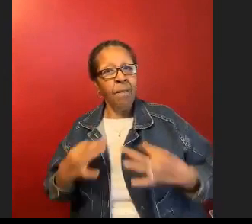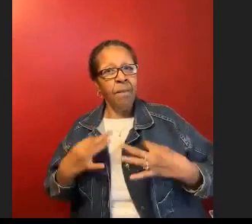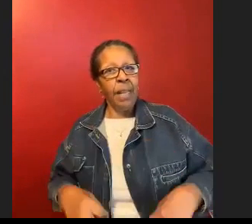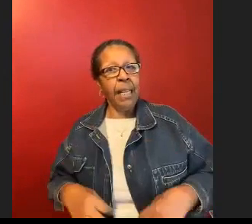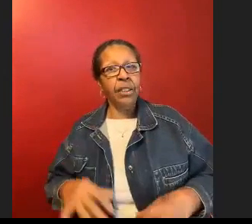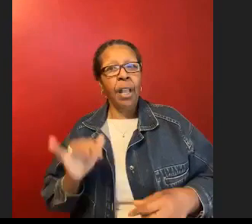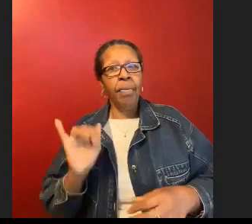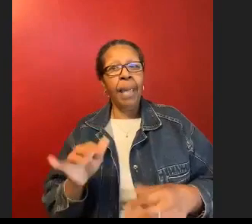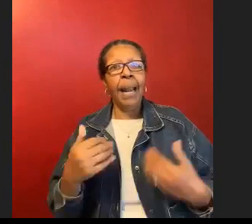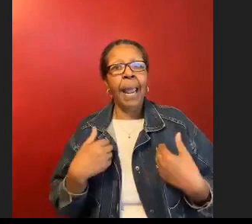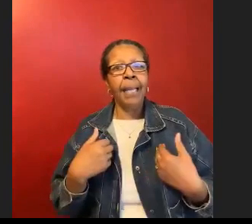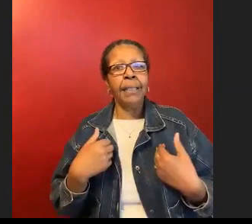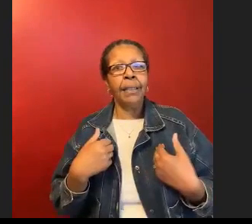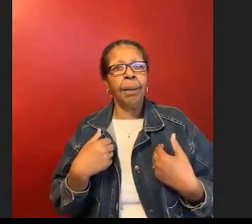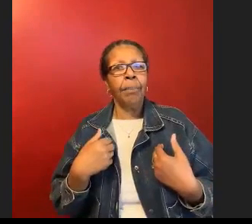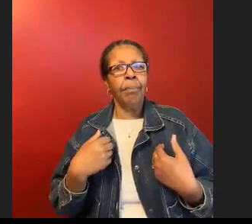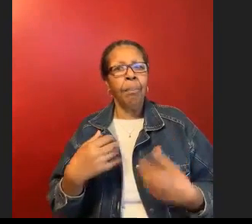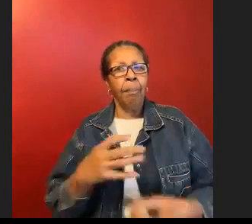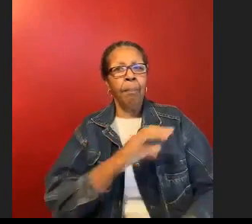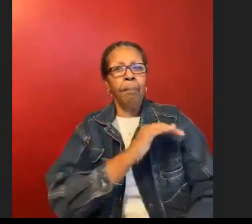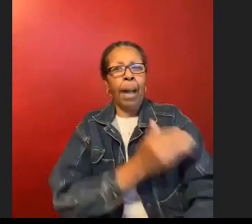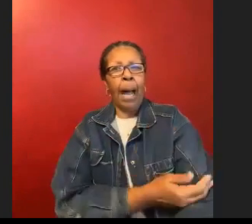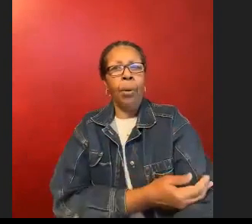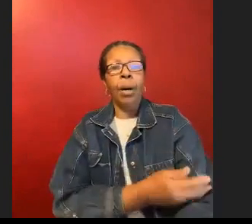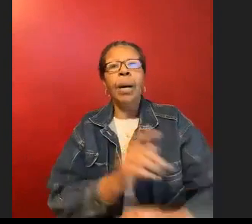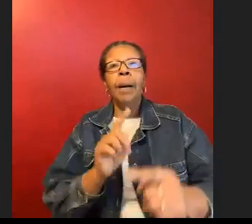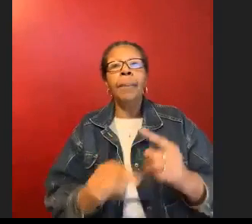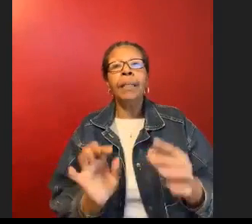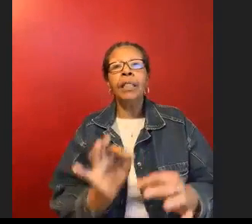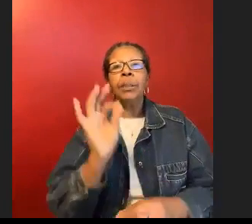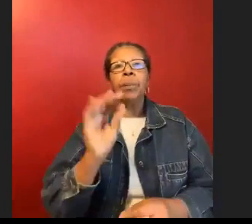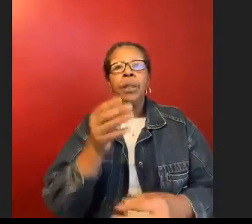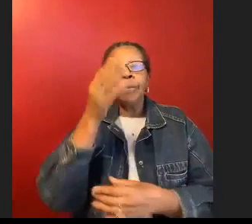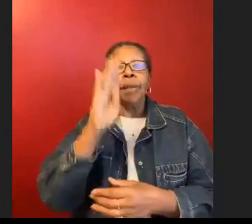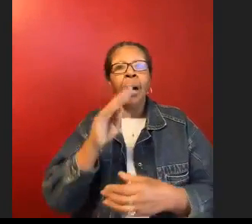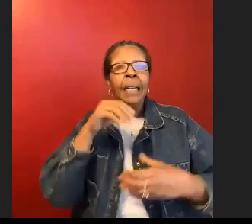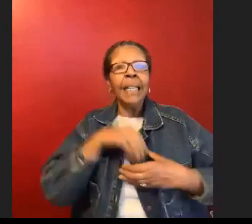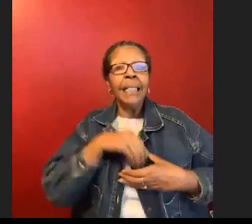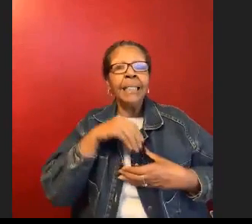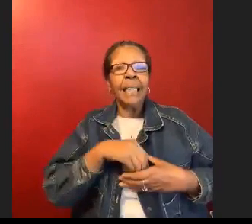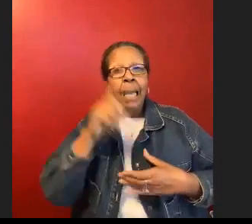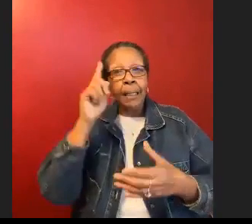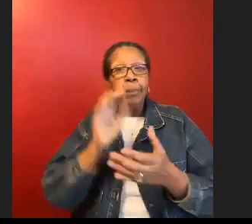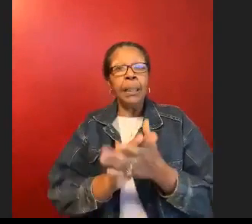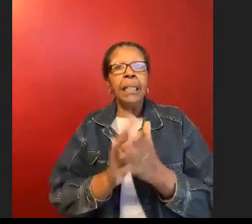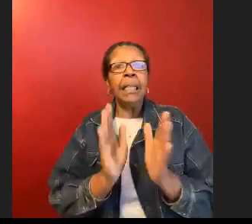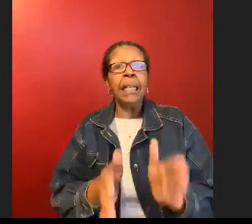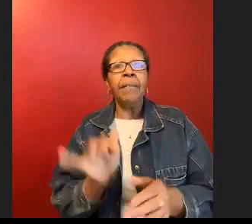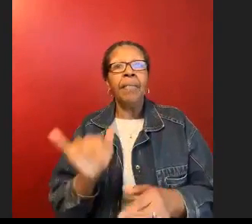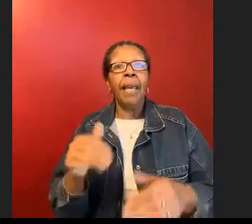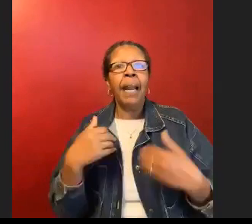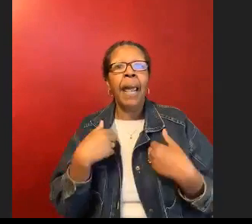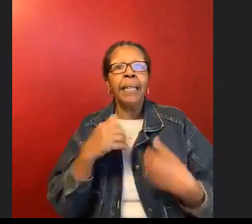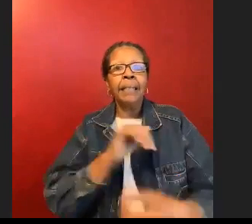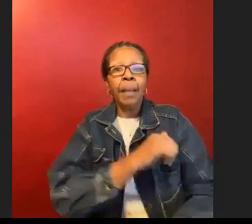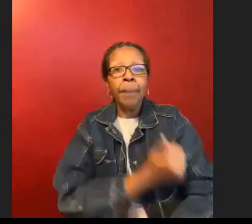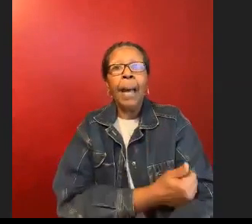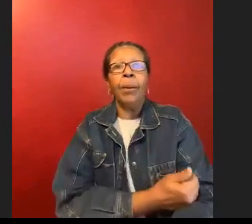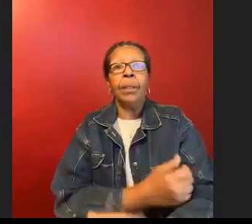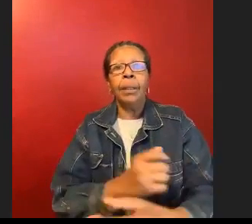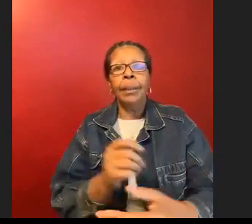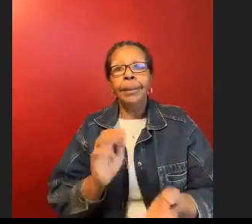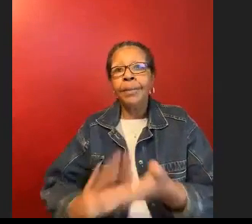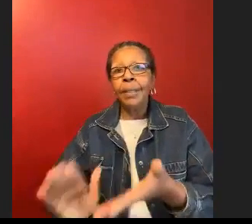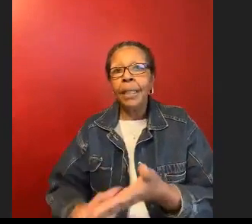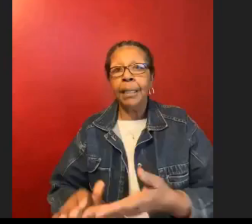It's the Spirit of God housed in the believer that has the authority to forgive the sin. Do you understand what I'm saying?